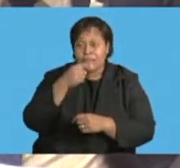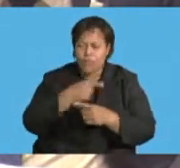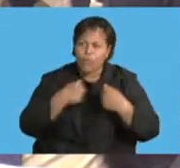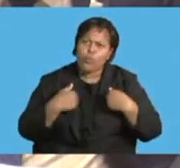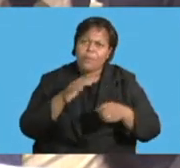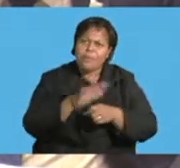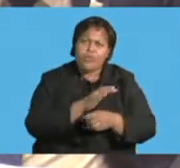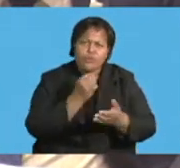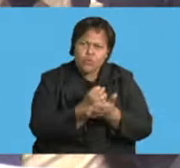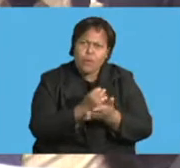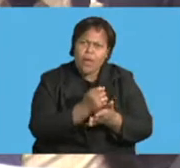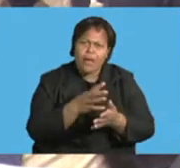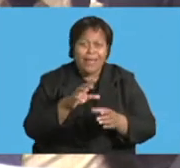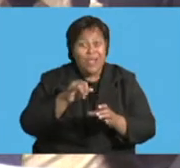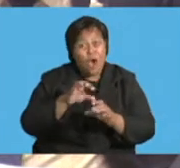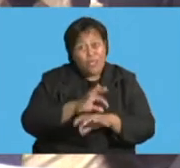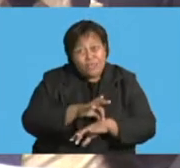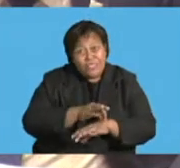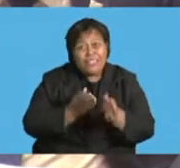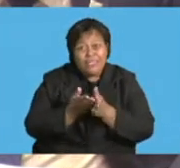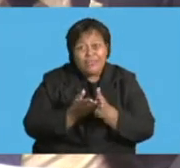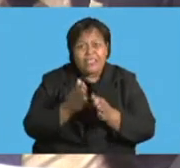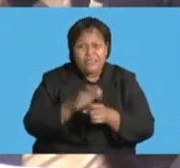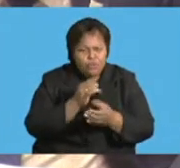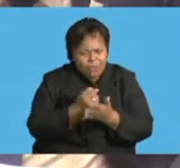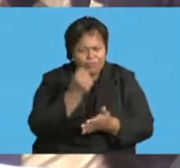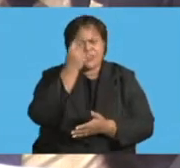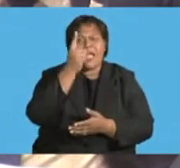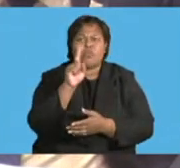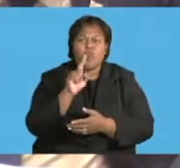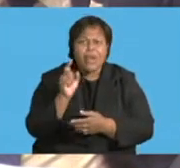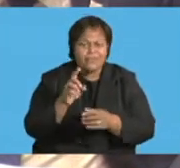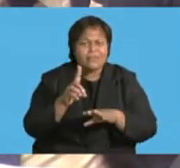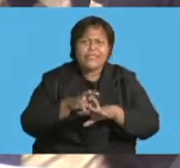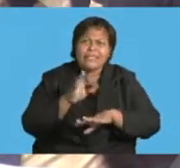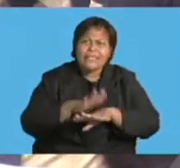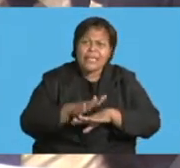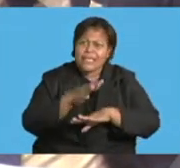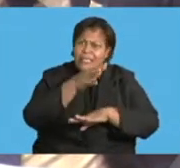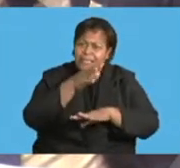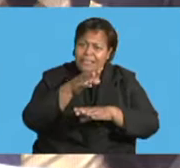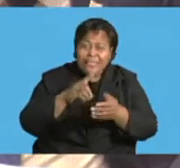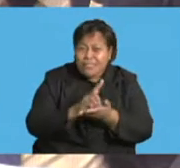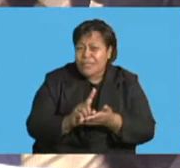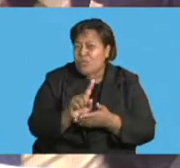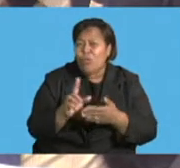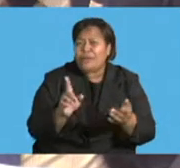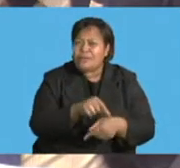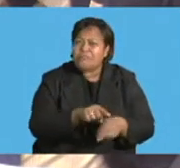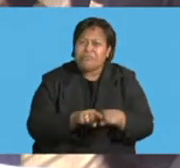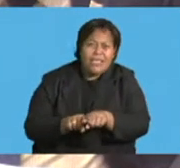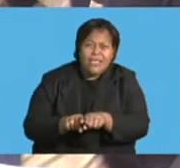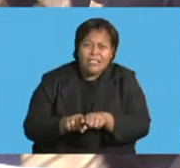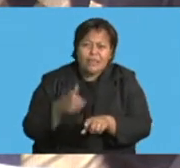what a dengue disease might be. There is a low threshold for seeing them, testing